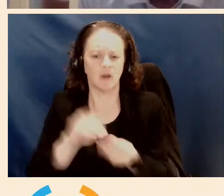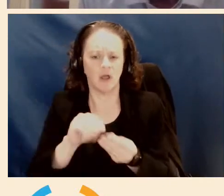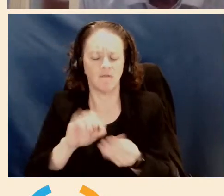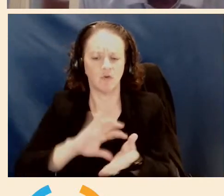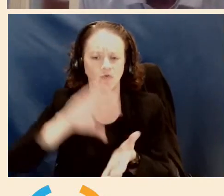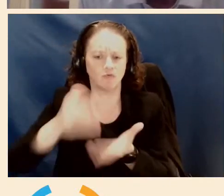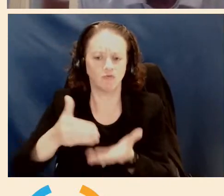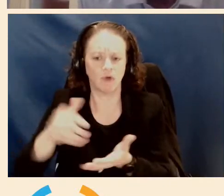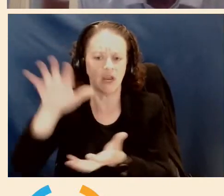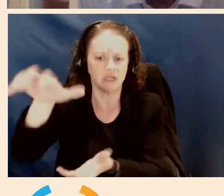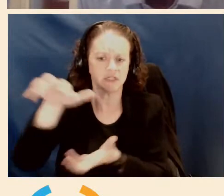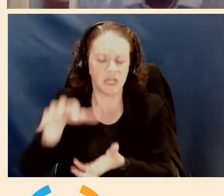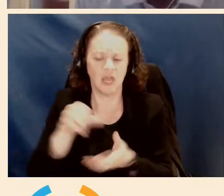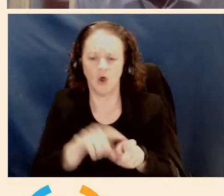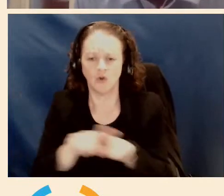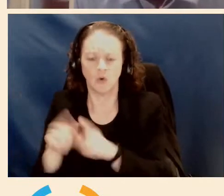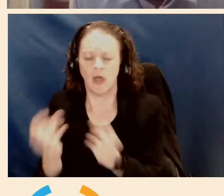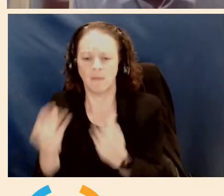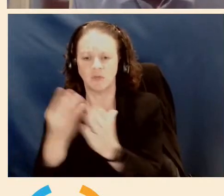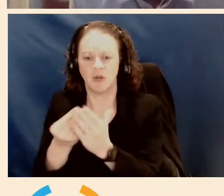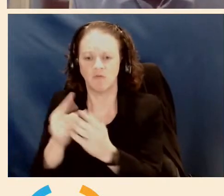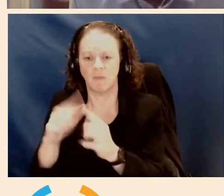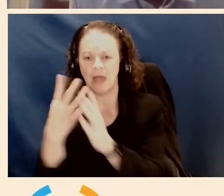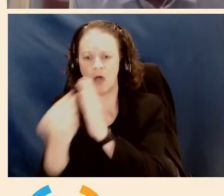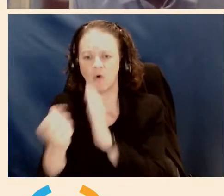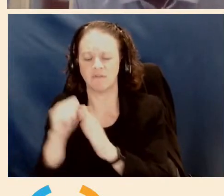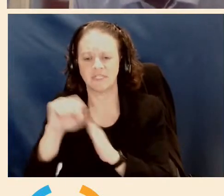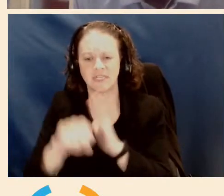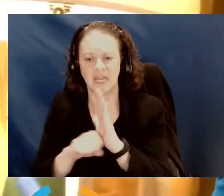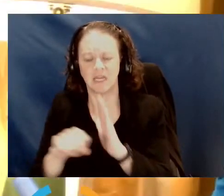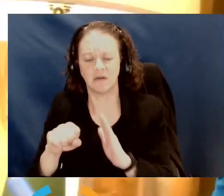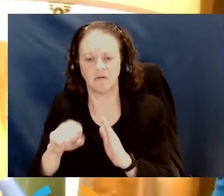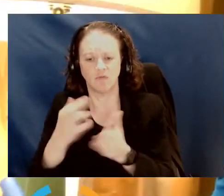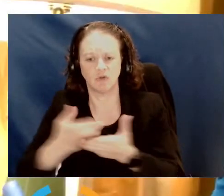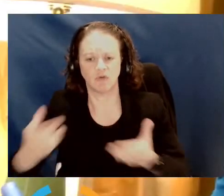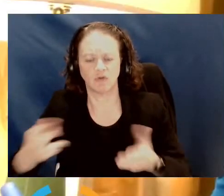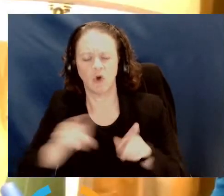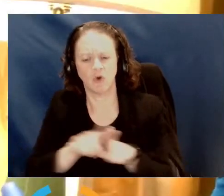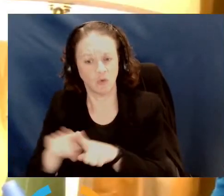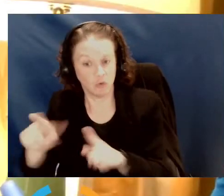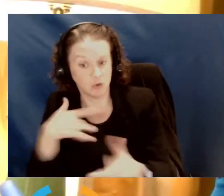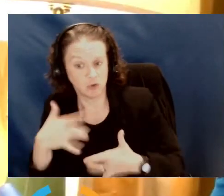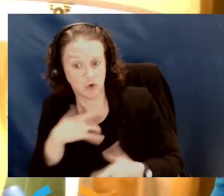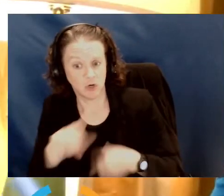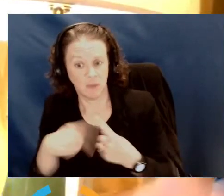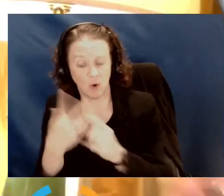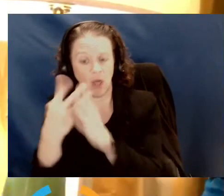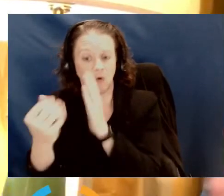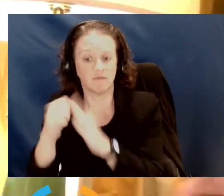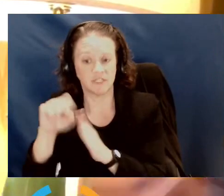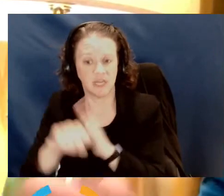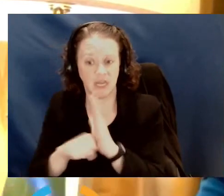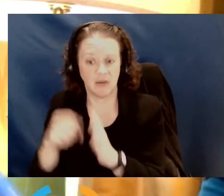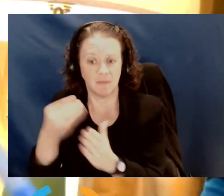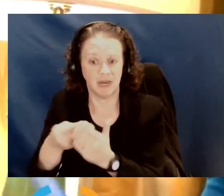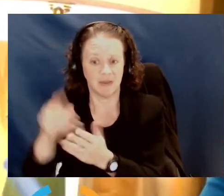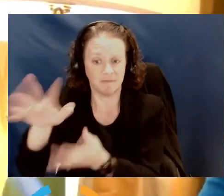sources, and I would add, is that a concern of money coming from out-of-state sources? Okay, I'll see if